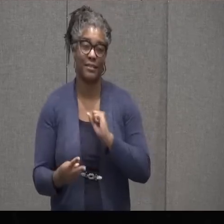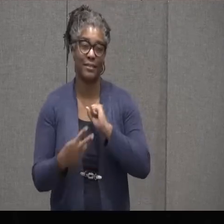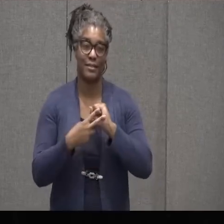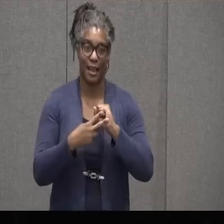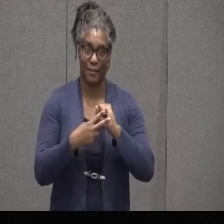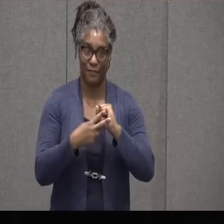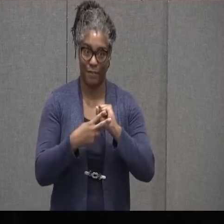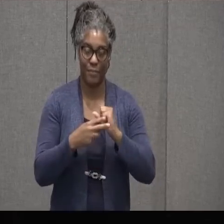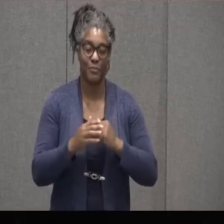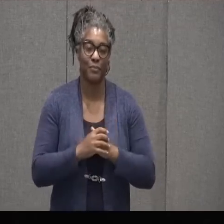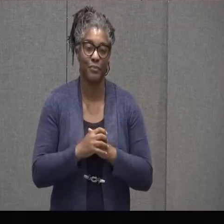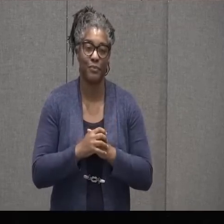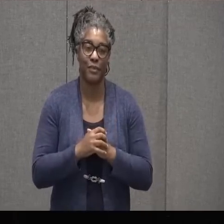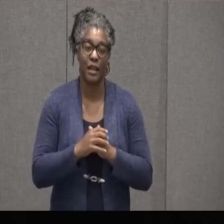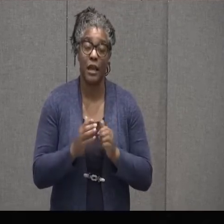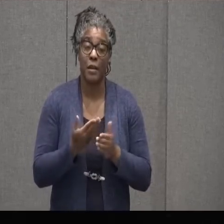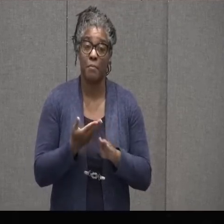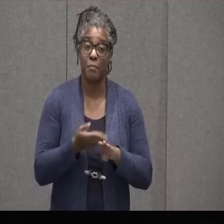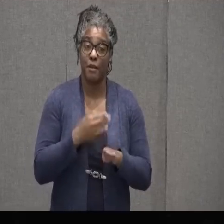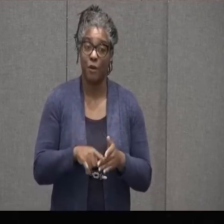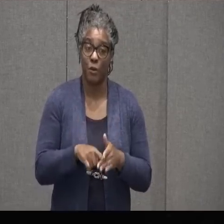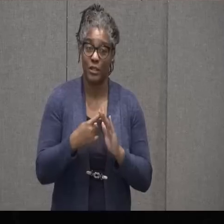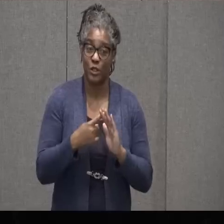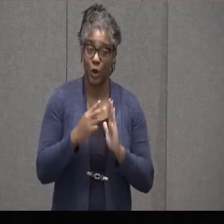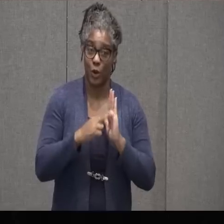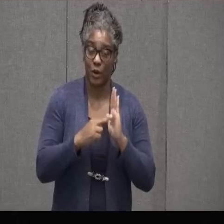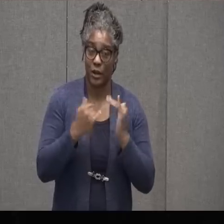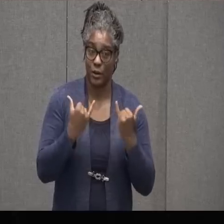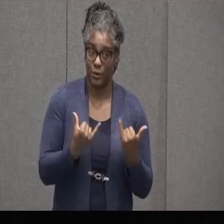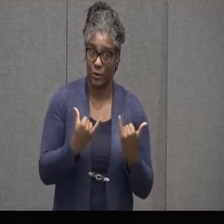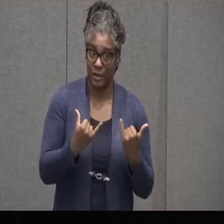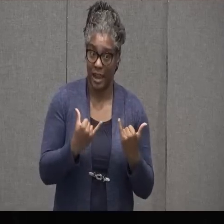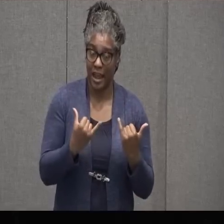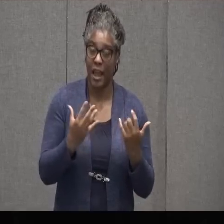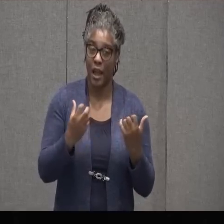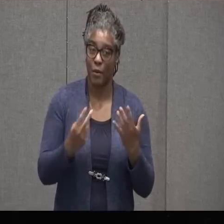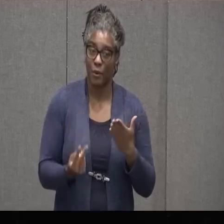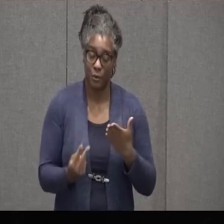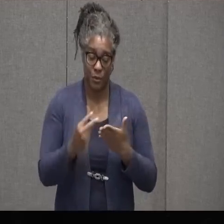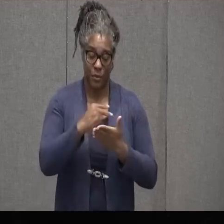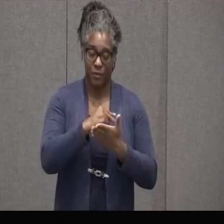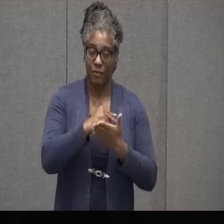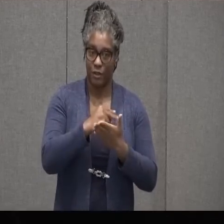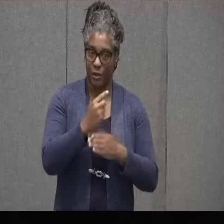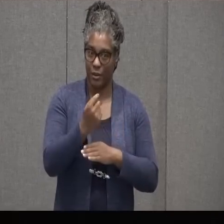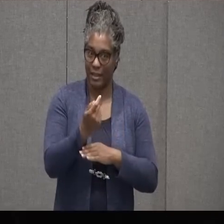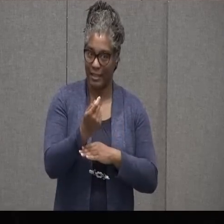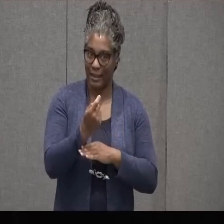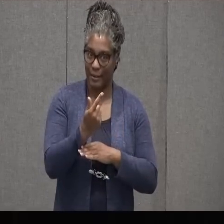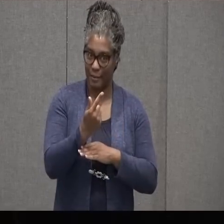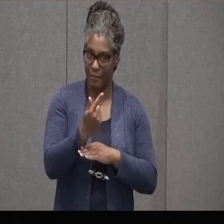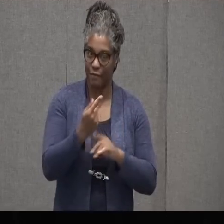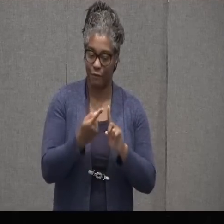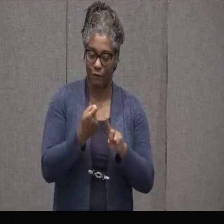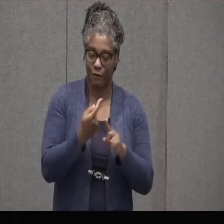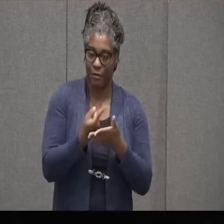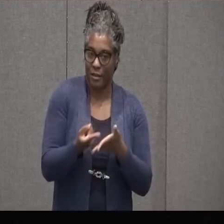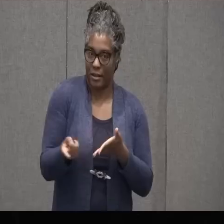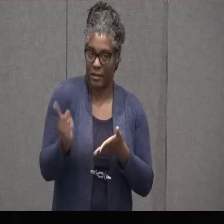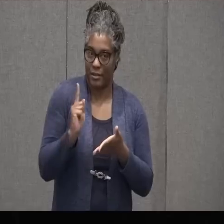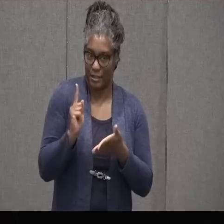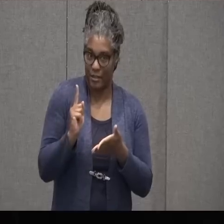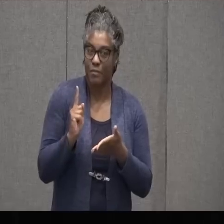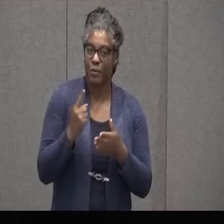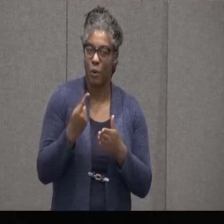with today's reading, I want to go back and review a little bit of last week, what we